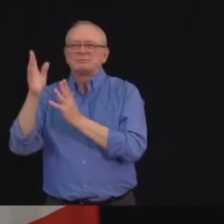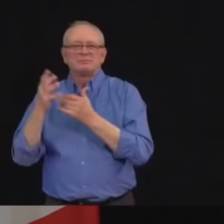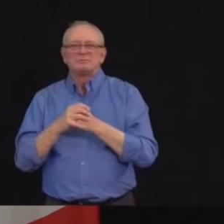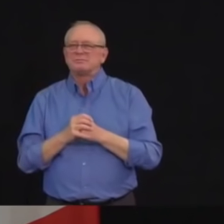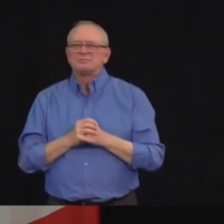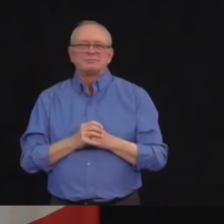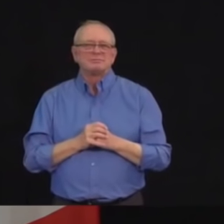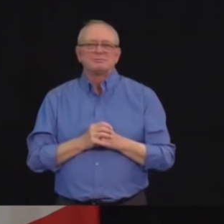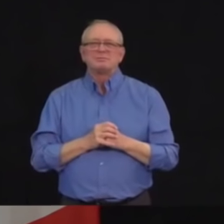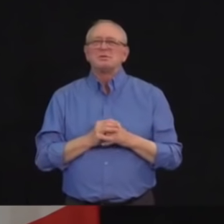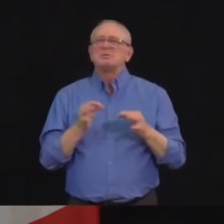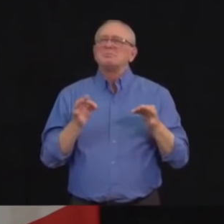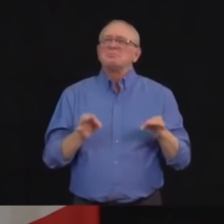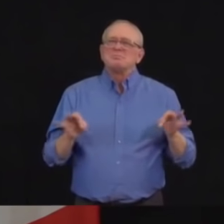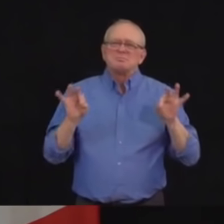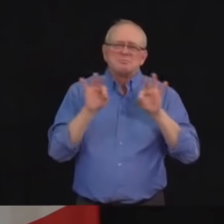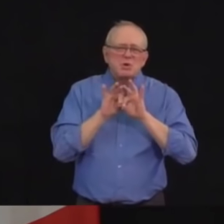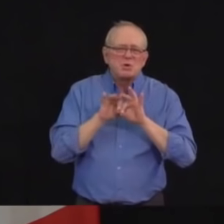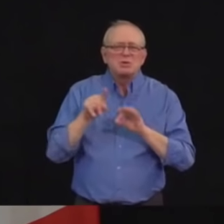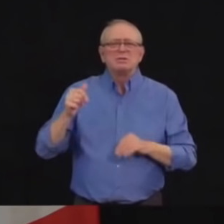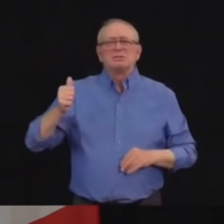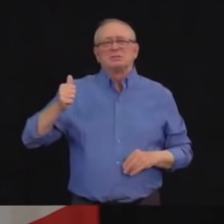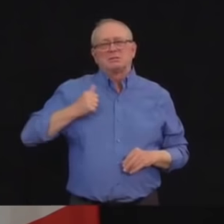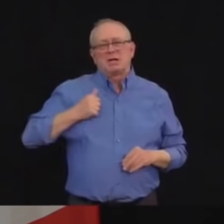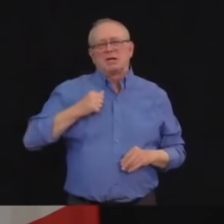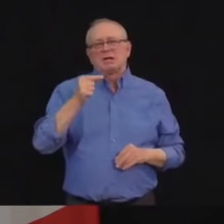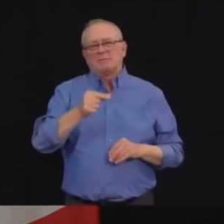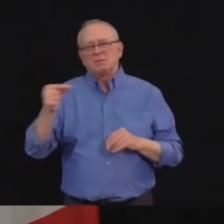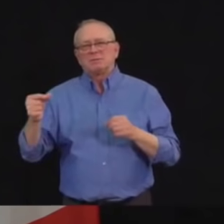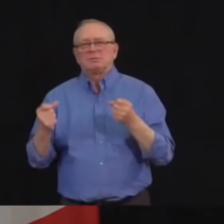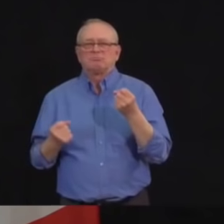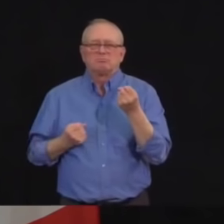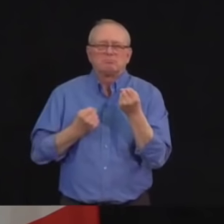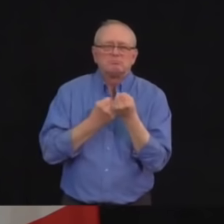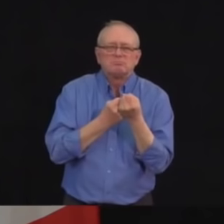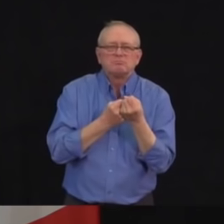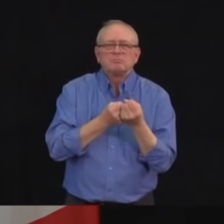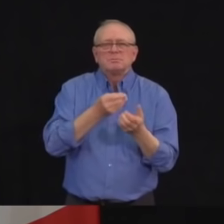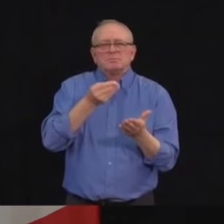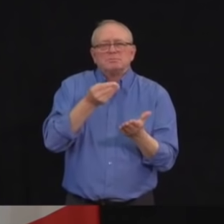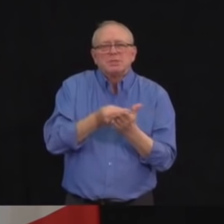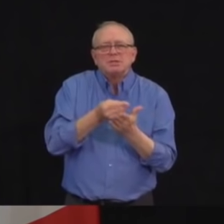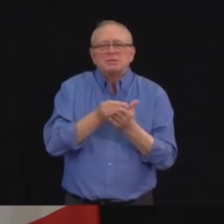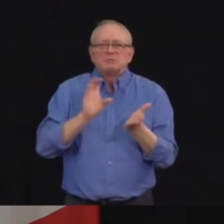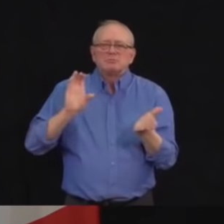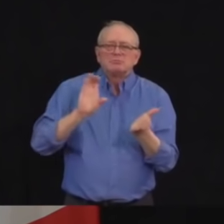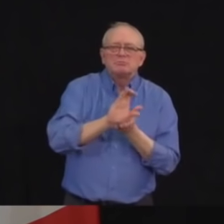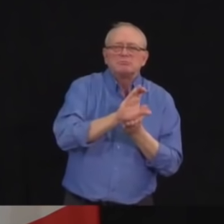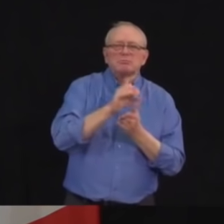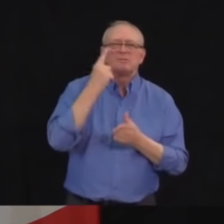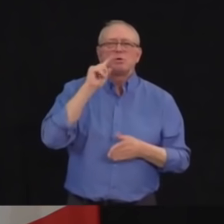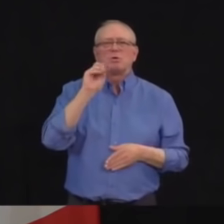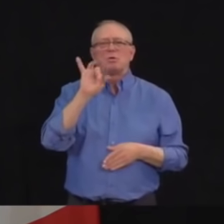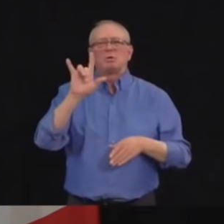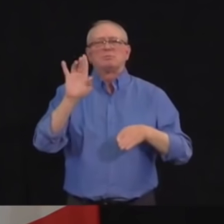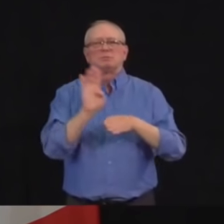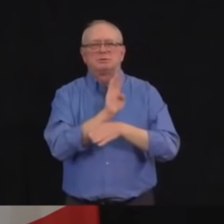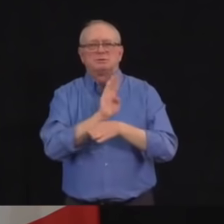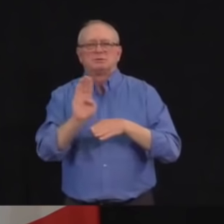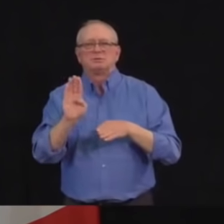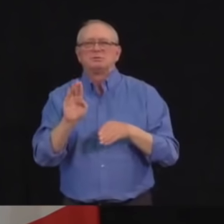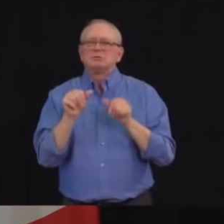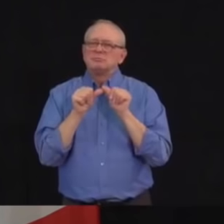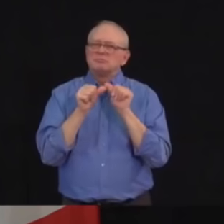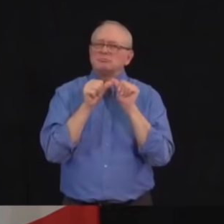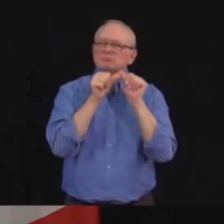largest subsector of our economy, the largest export industry of Canada, a point that I made very strongly